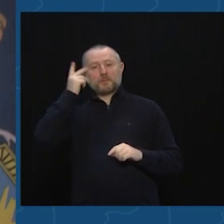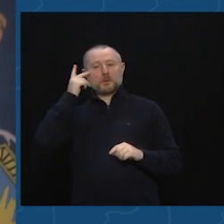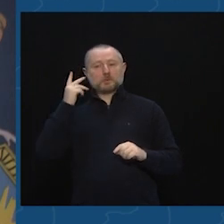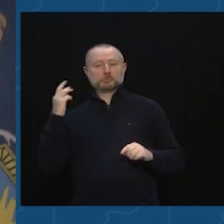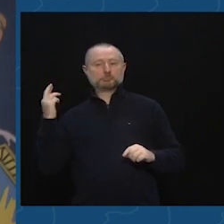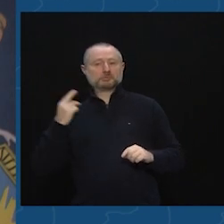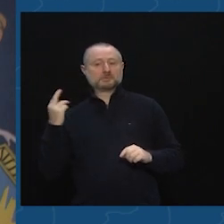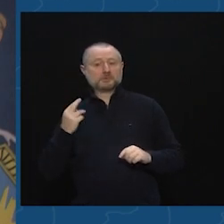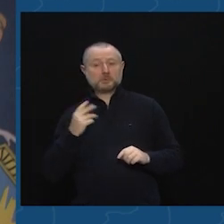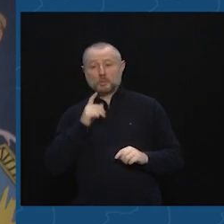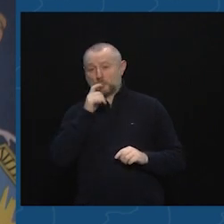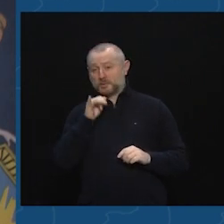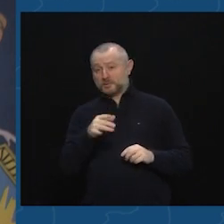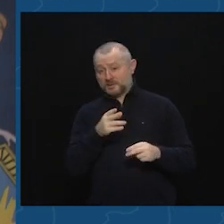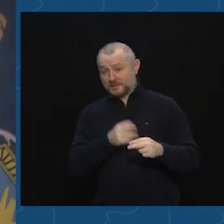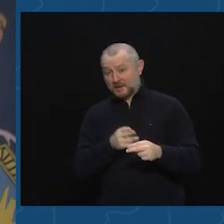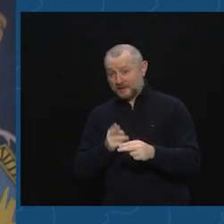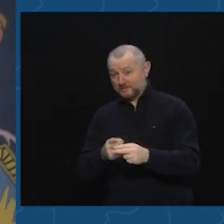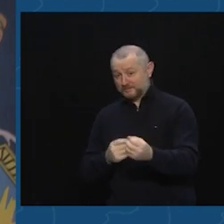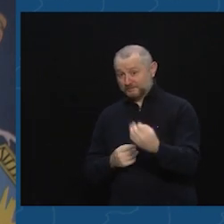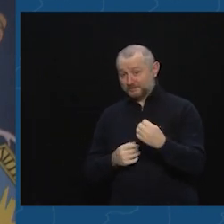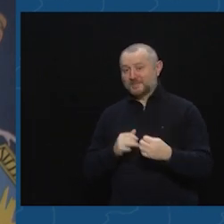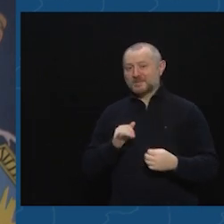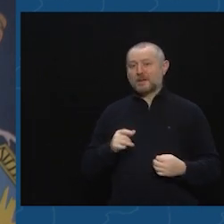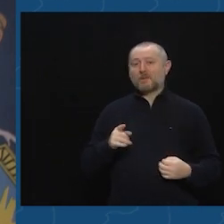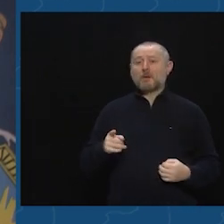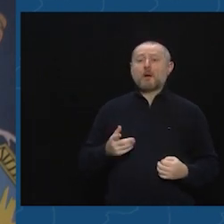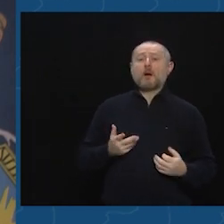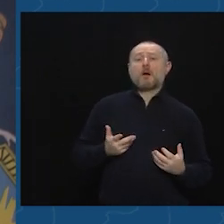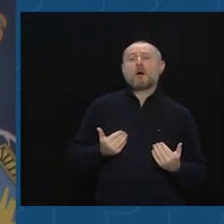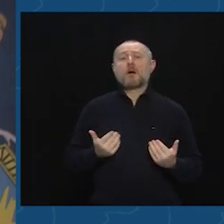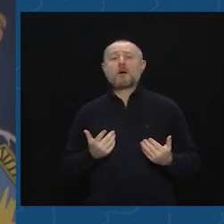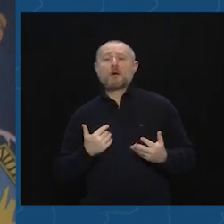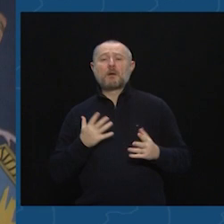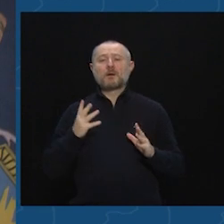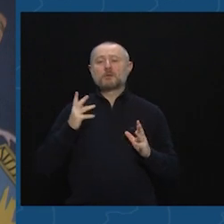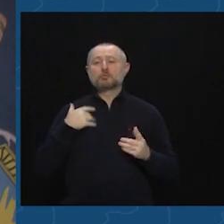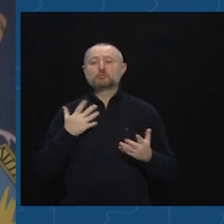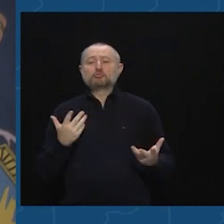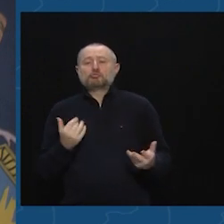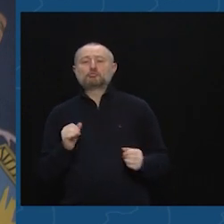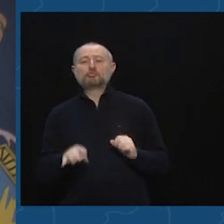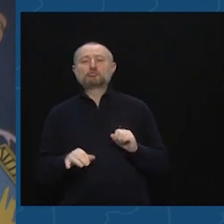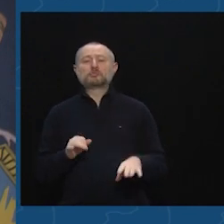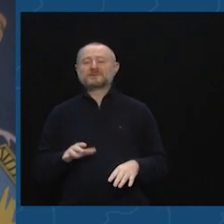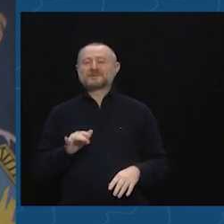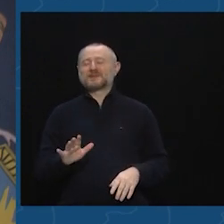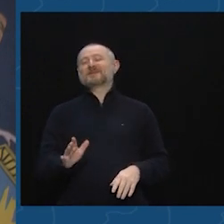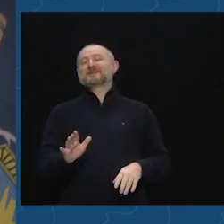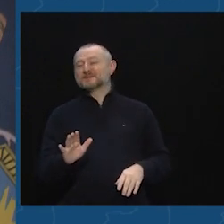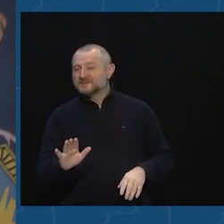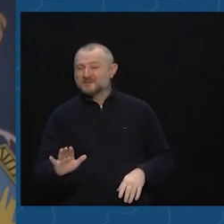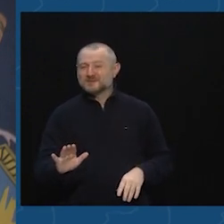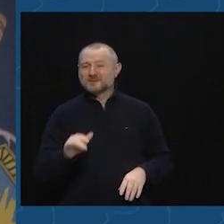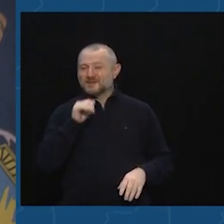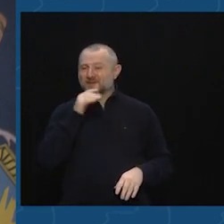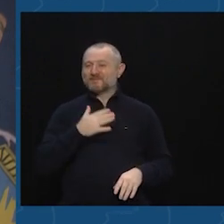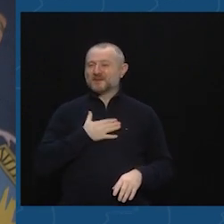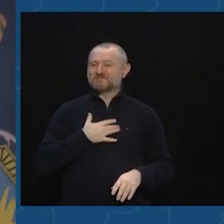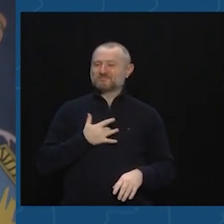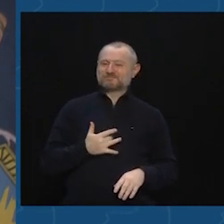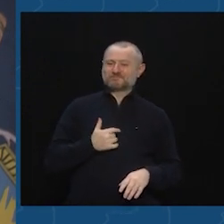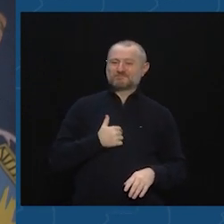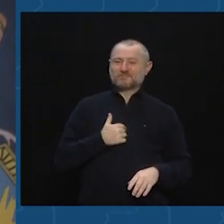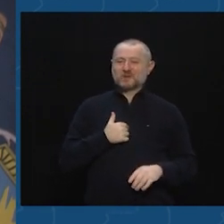want me to give an answer. That's not how I operate. I don't cave to pressure. I do what's right based on all the facts that come before me.